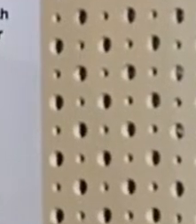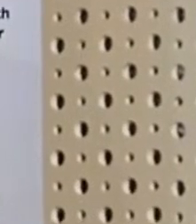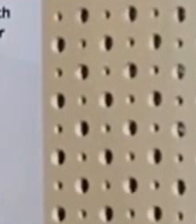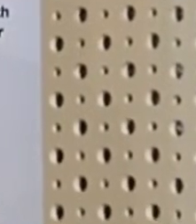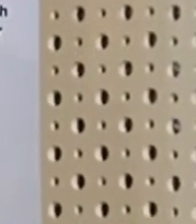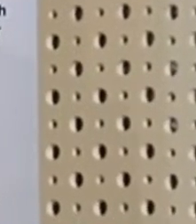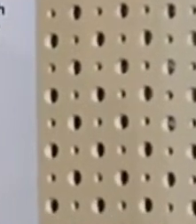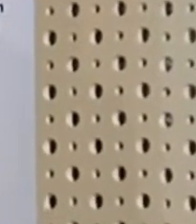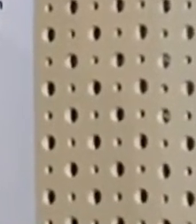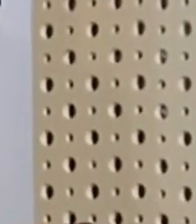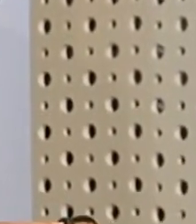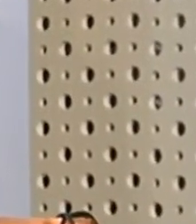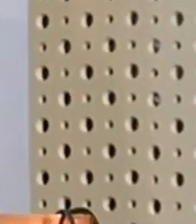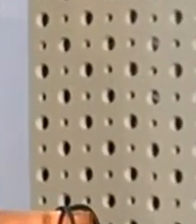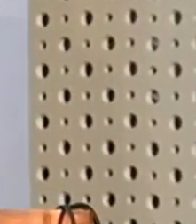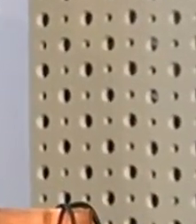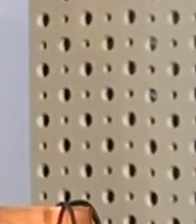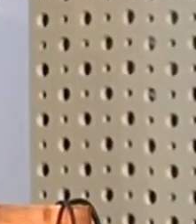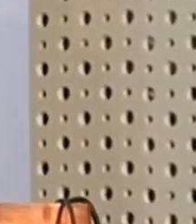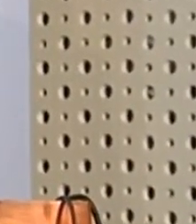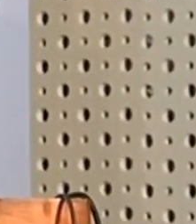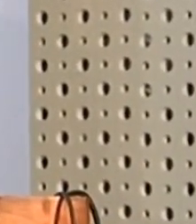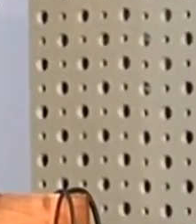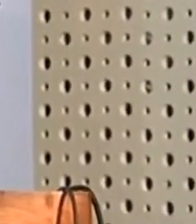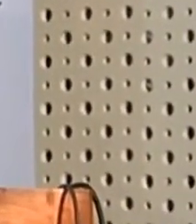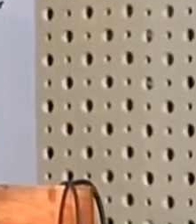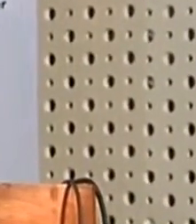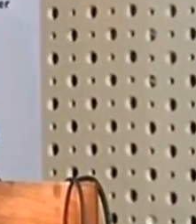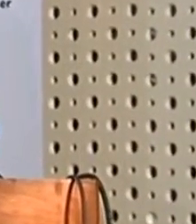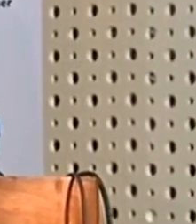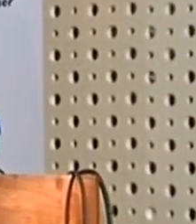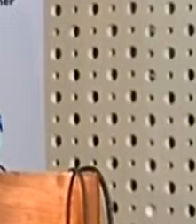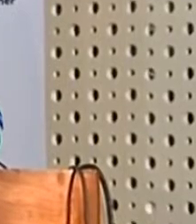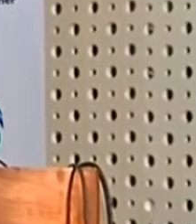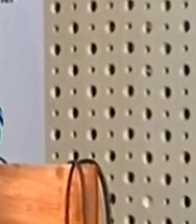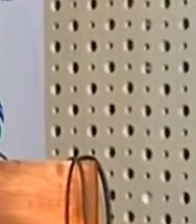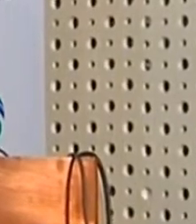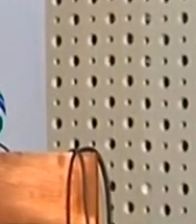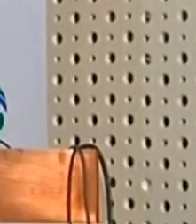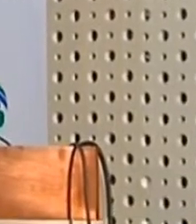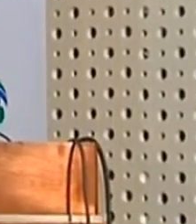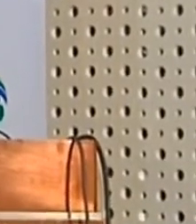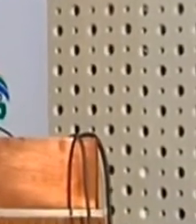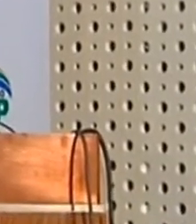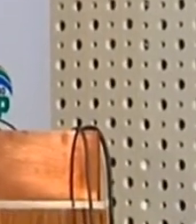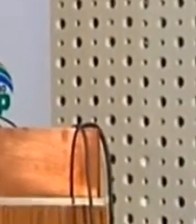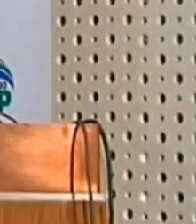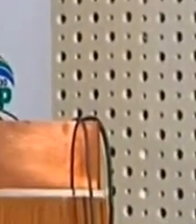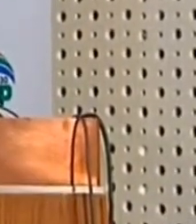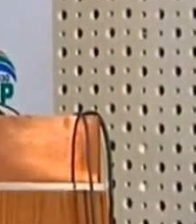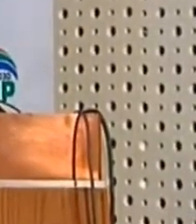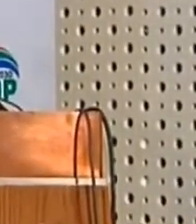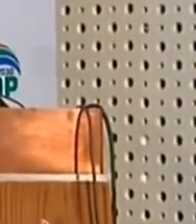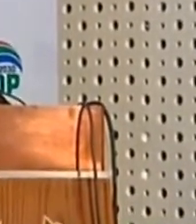let's start with whether Deputy Minister or Councilman want to deal with. Otherwise, I'll allow Pandeli to deal with. Pandeli?